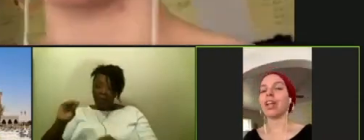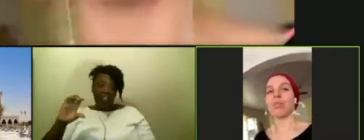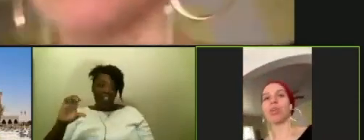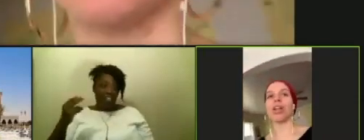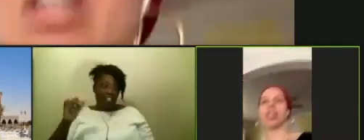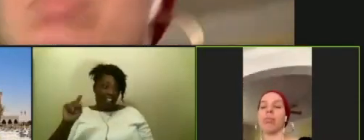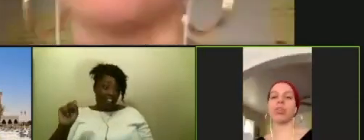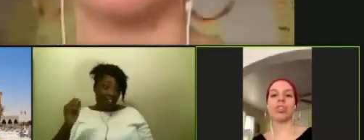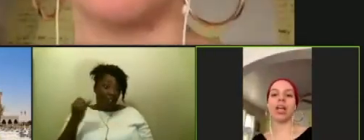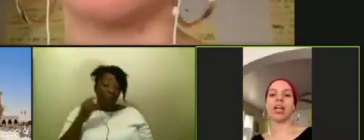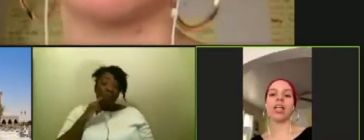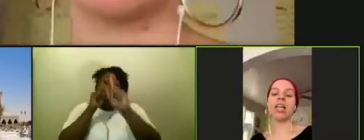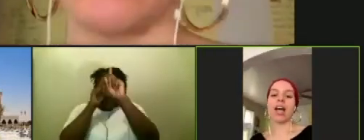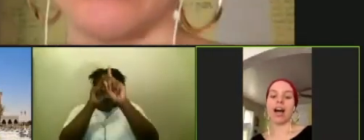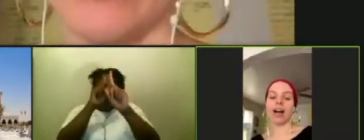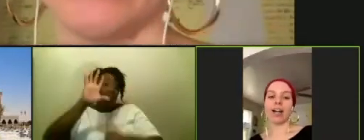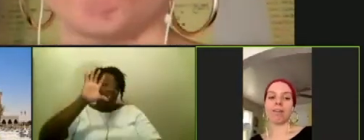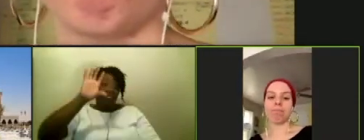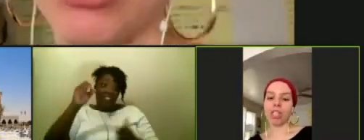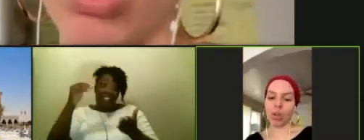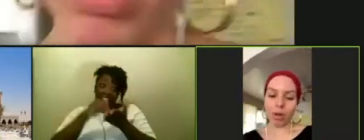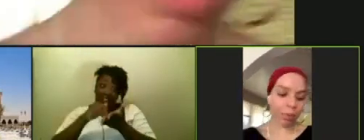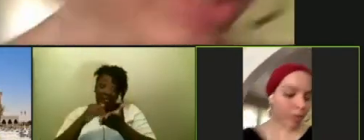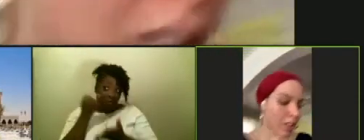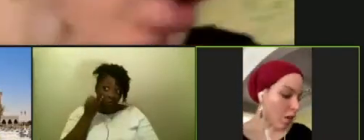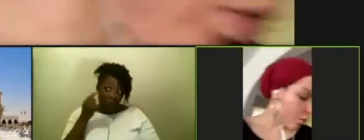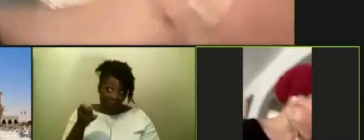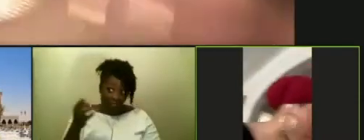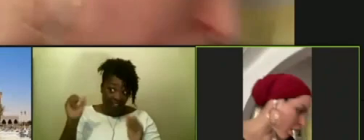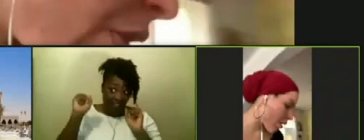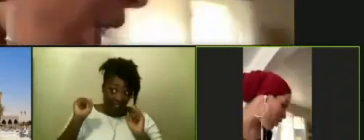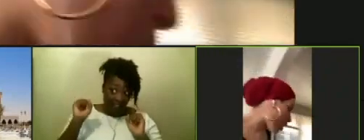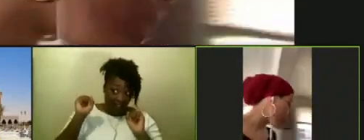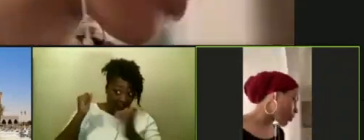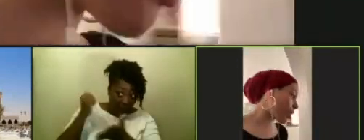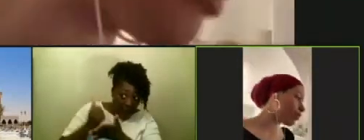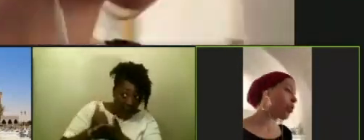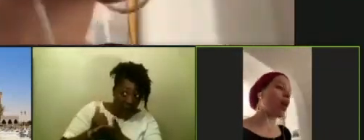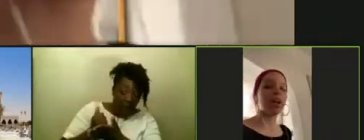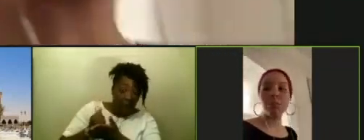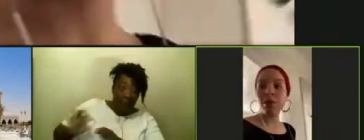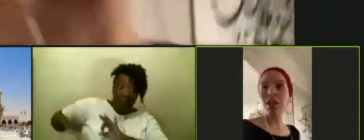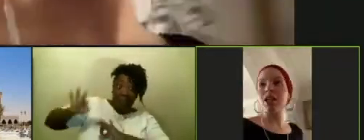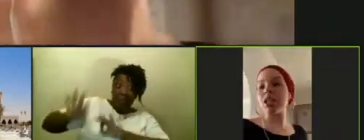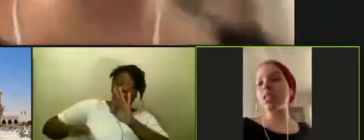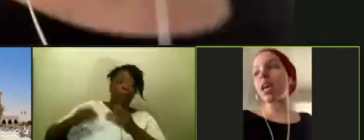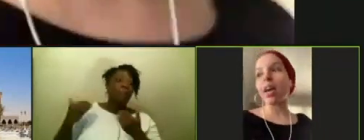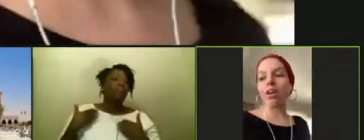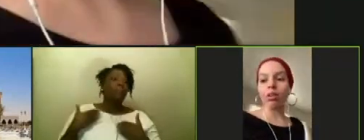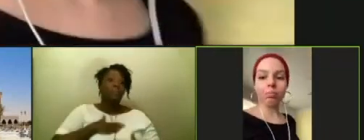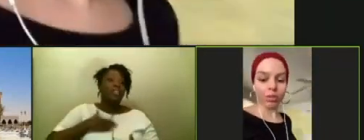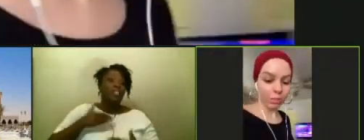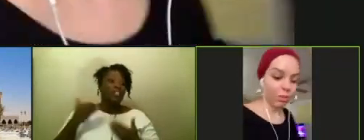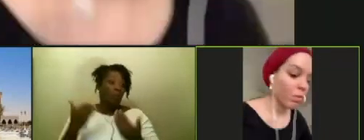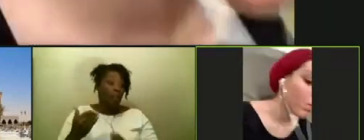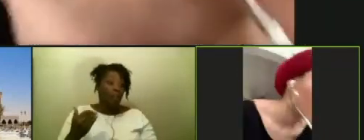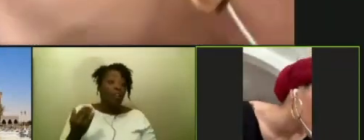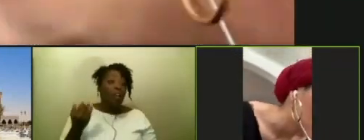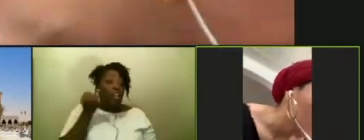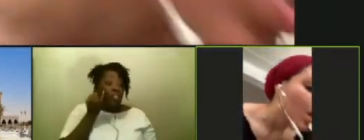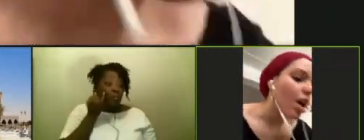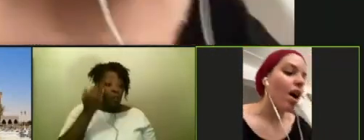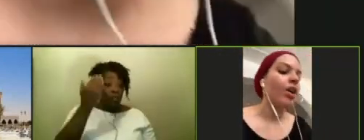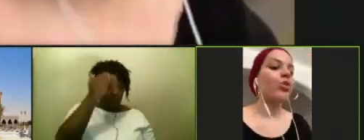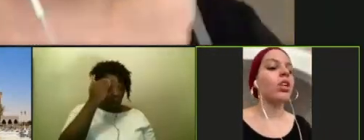finish line, we'd greatly appreciate it. So I'm gonna post it over here. And then also, if you know anybody that needs help, let me find my